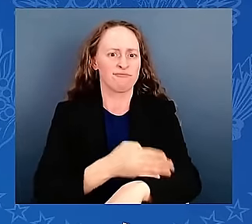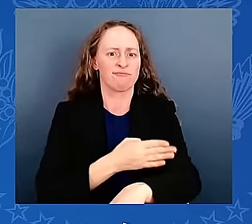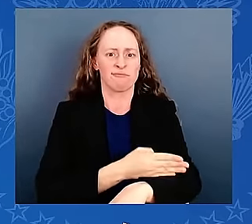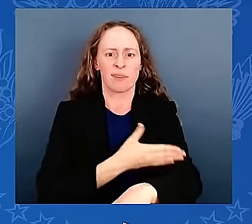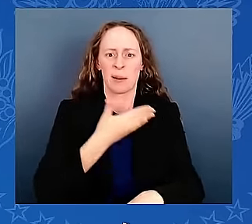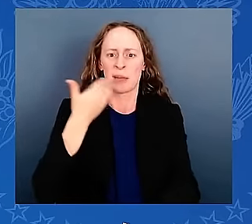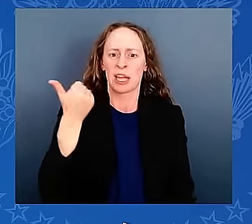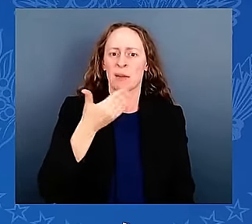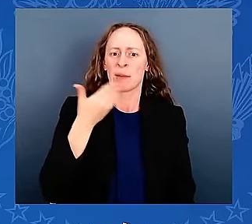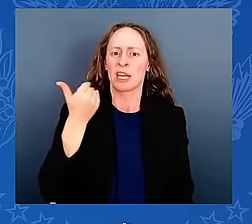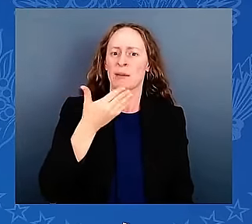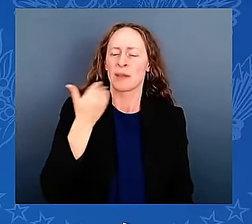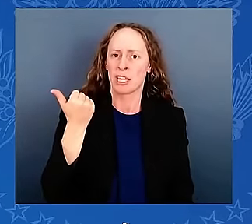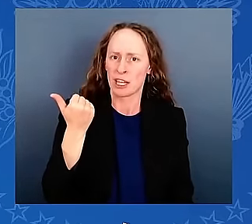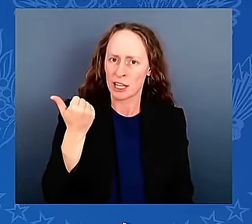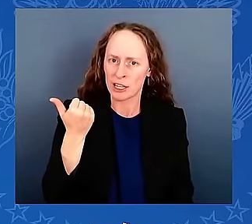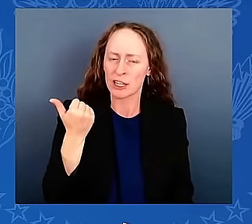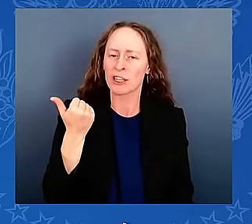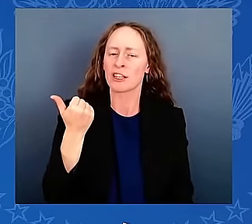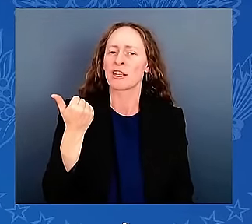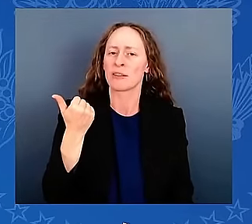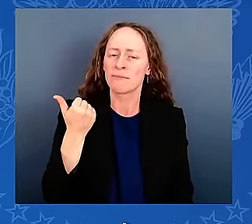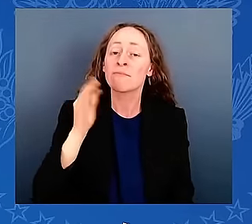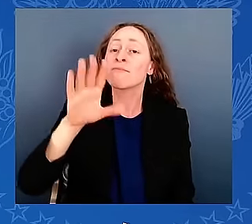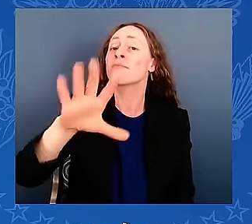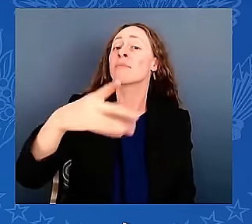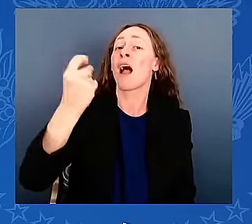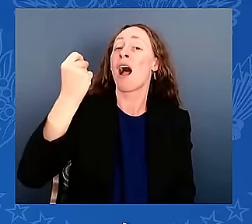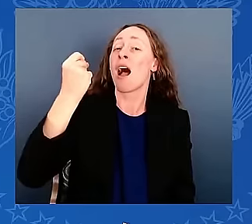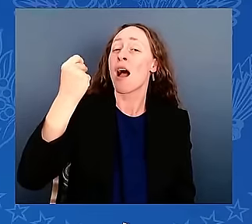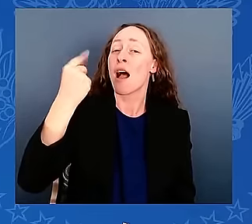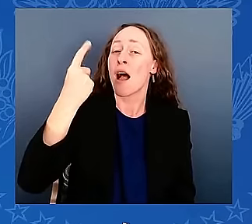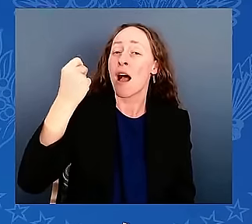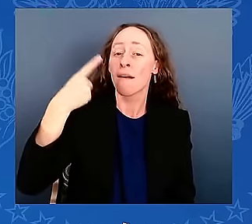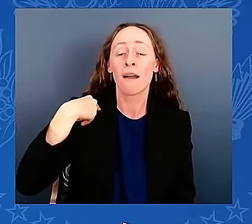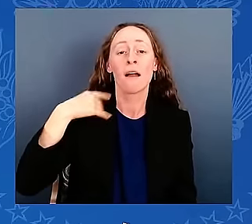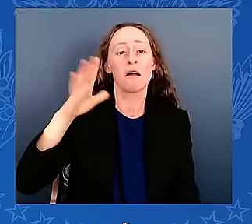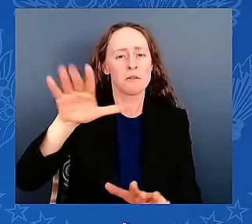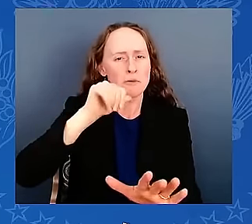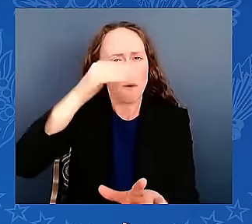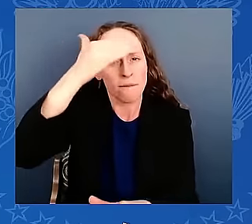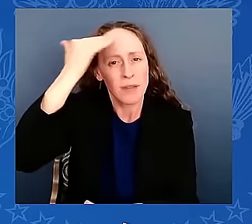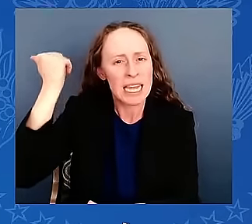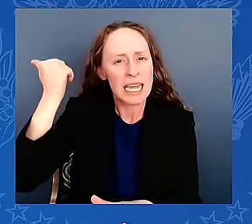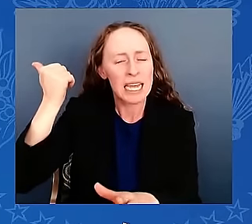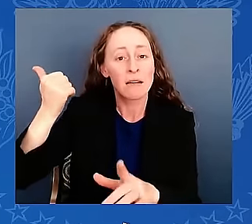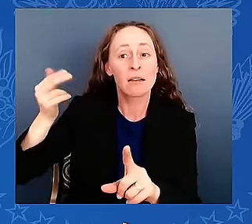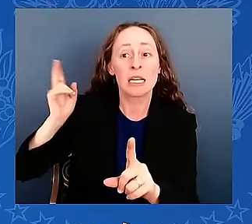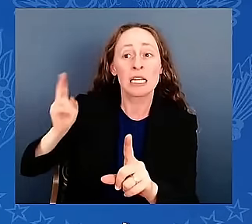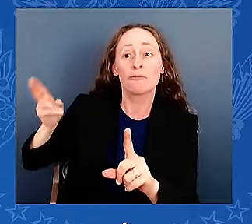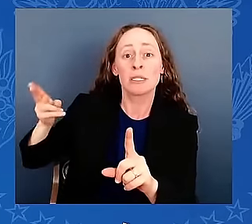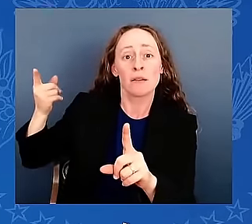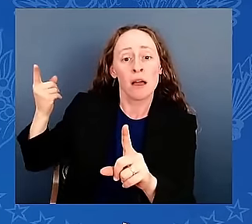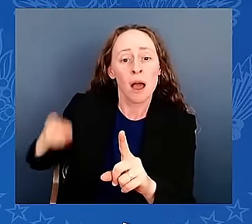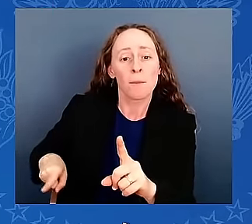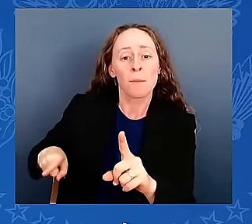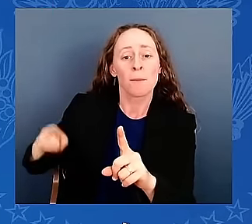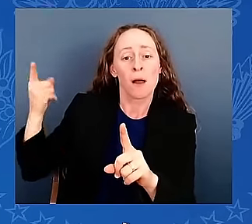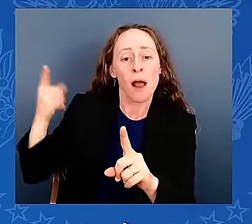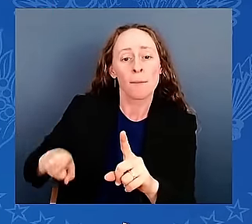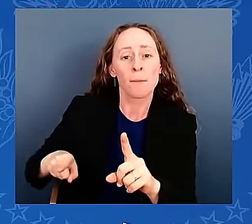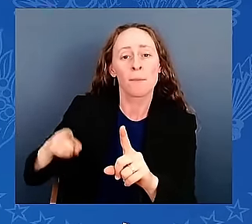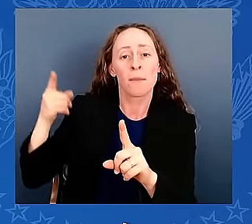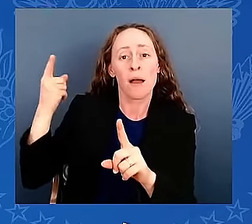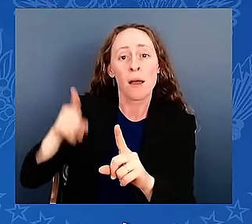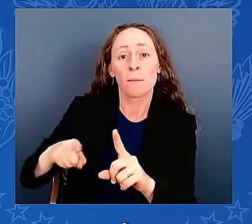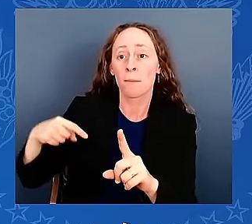that not everyone shares the same investment in a progressive vision. For